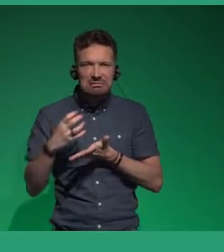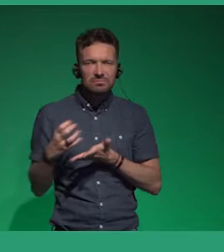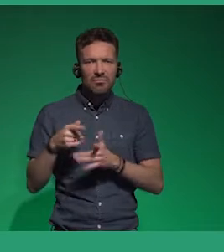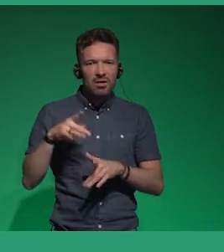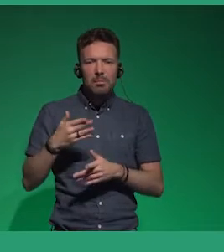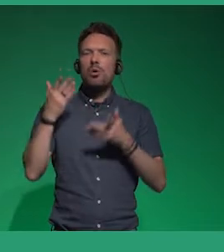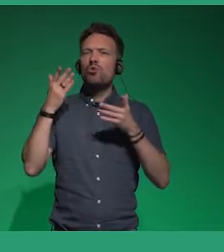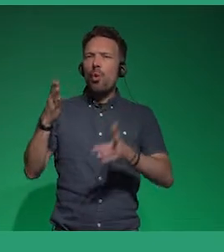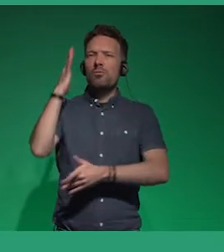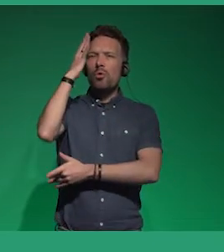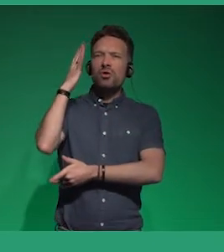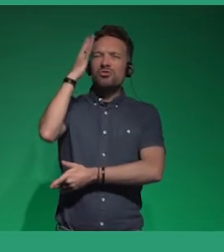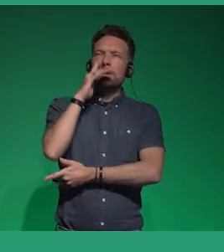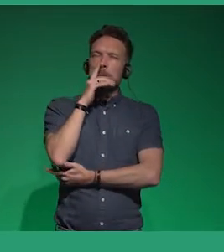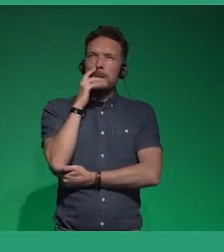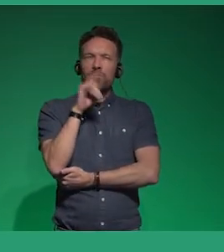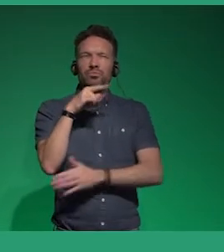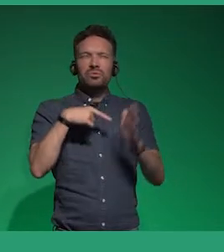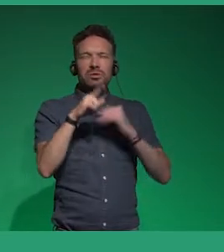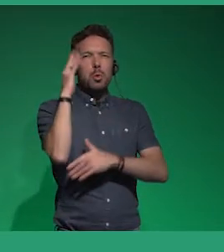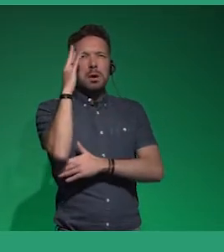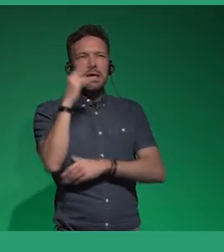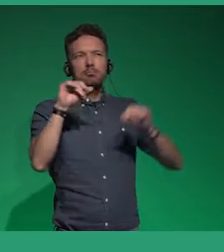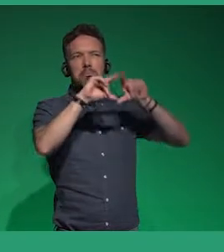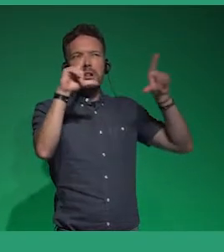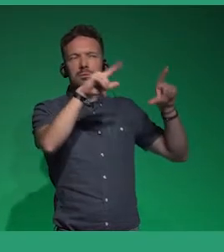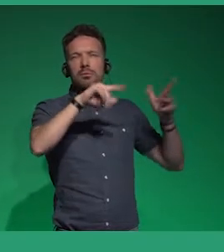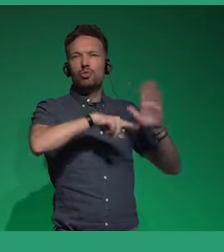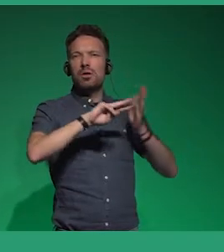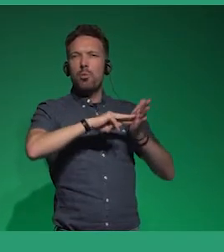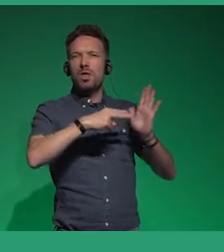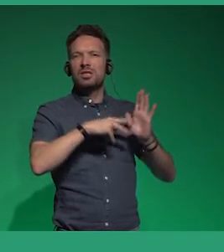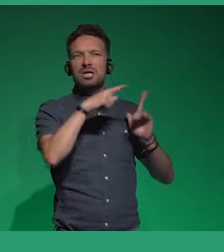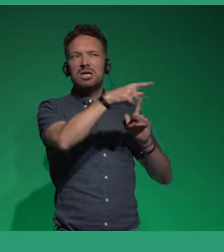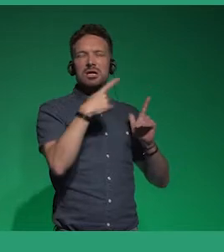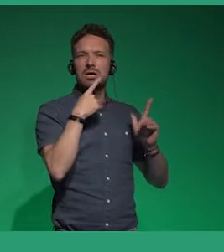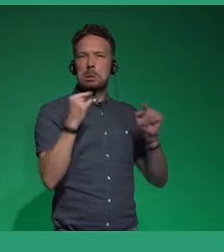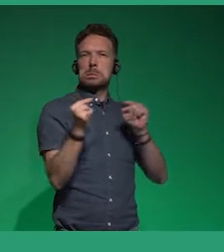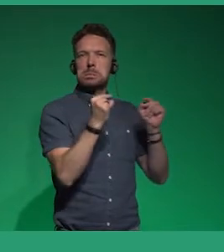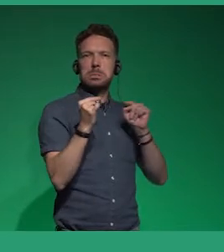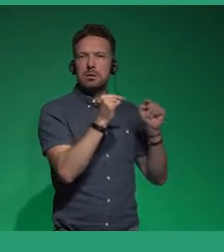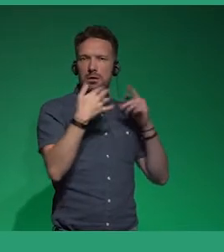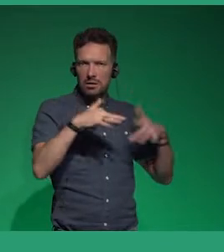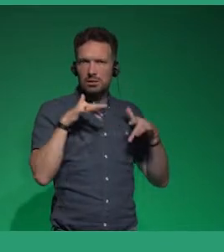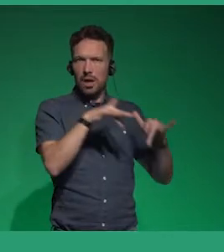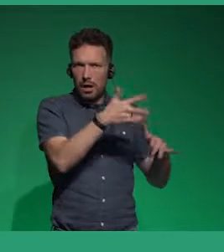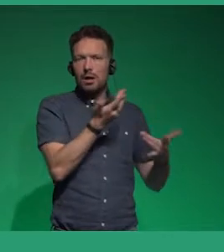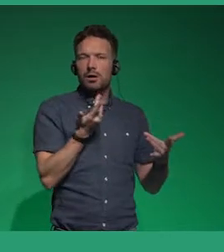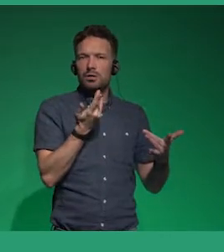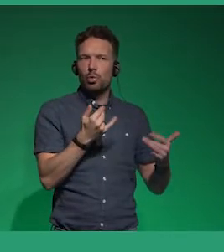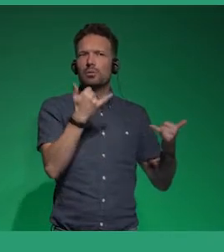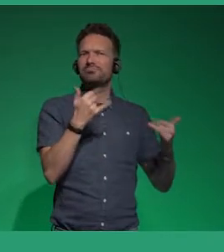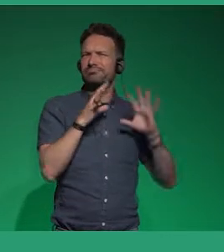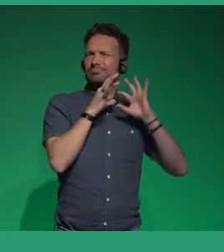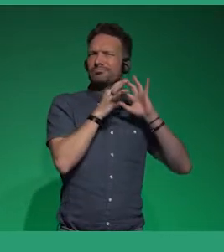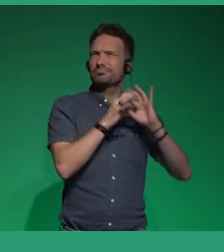is usually very much discussed is the role of large-scale companies, and that is very important, but what